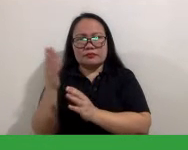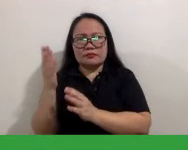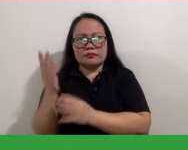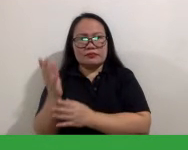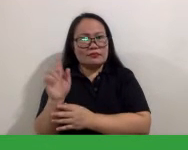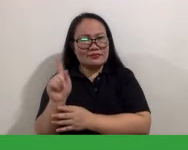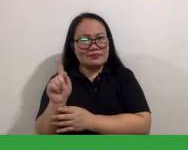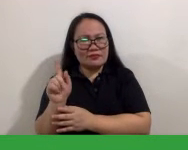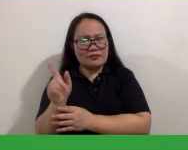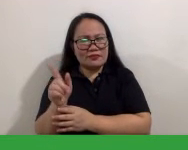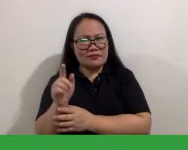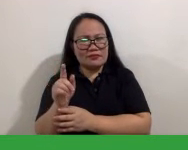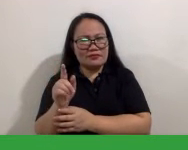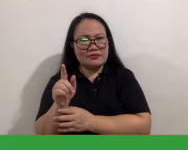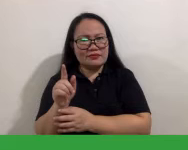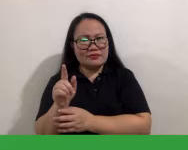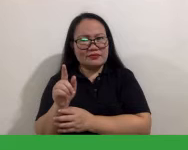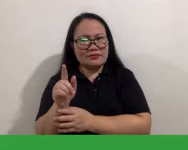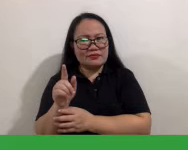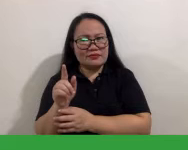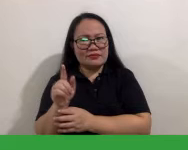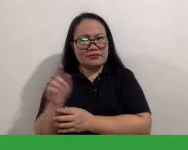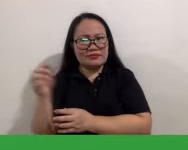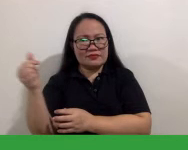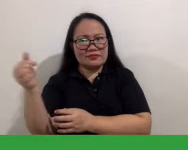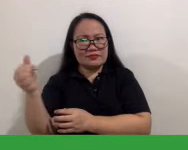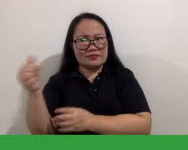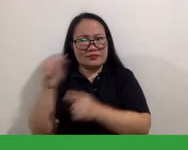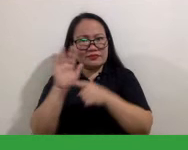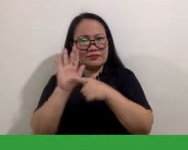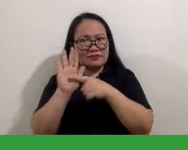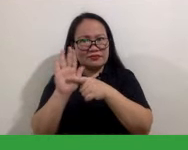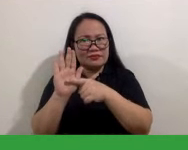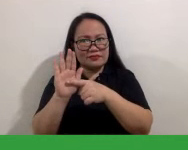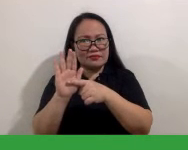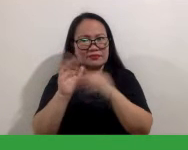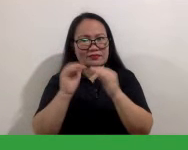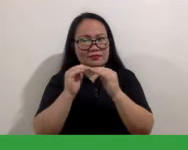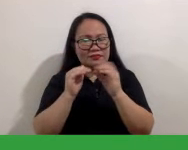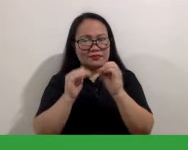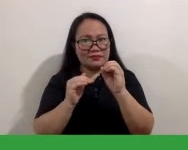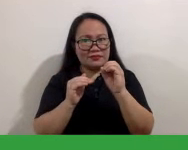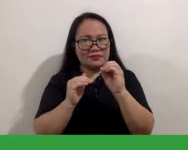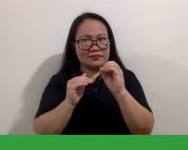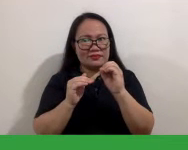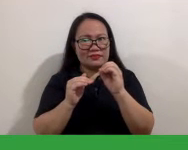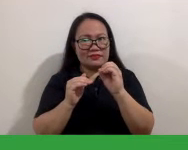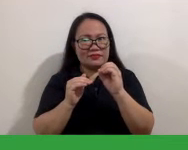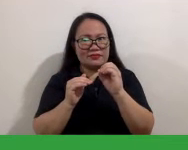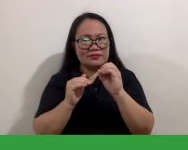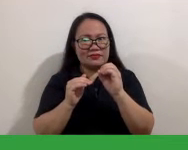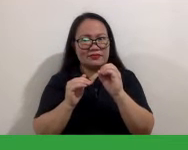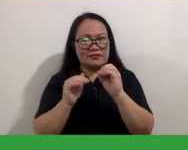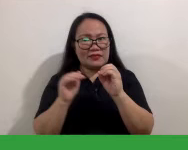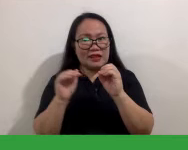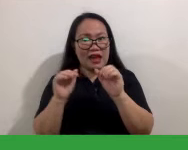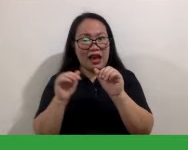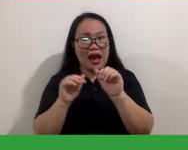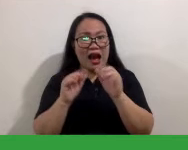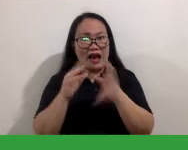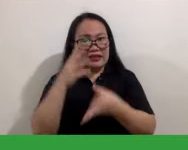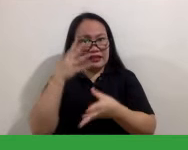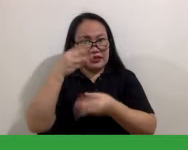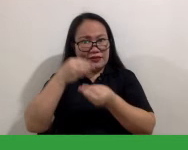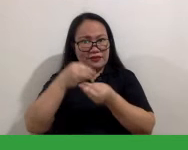1, 15 plus negative 15. So, ano na una nating nakita? Positive, negative is equal to 0. So, additive